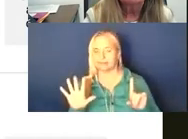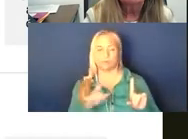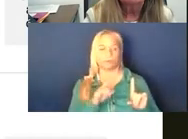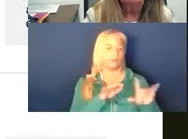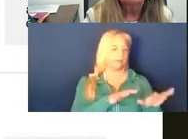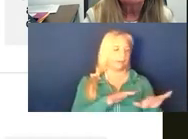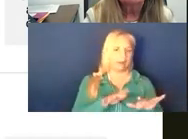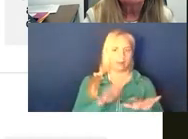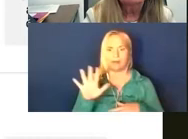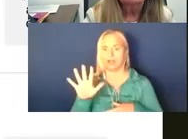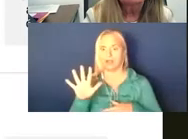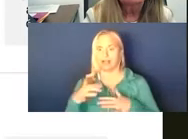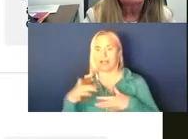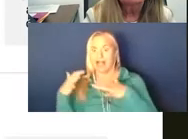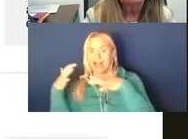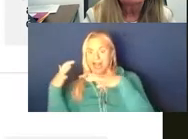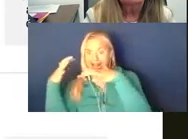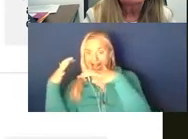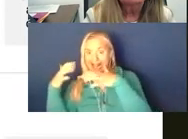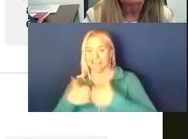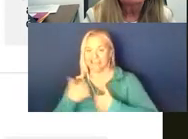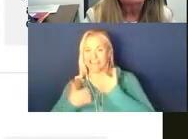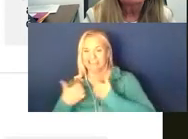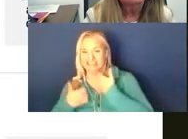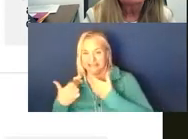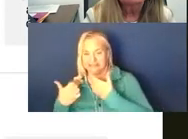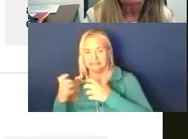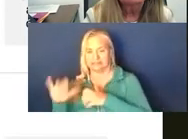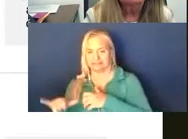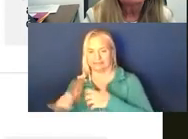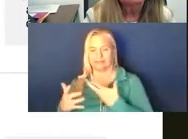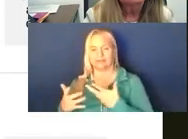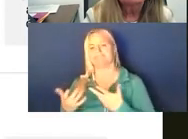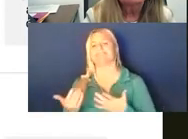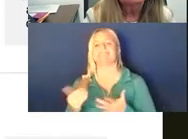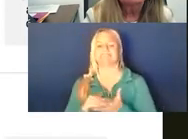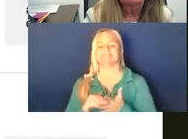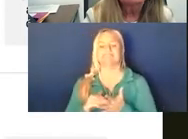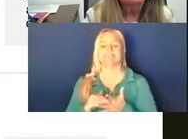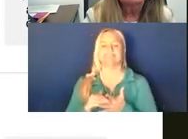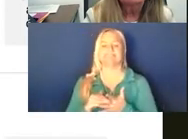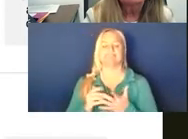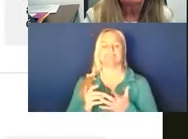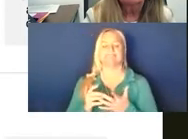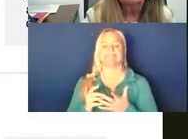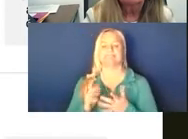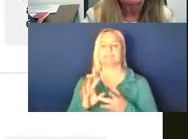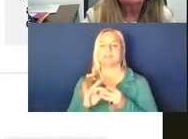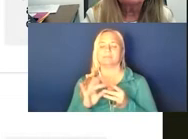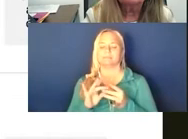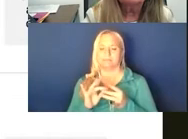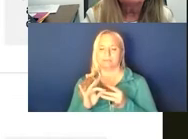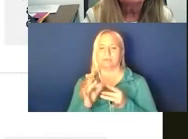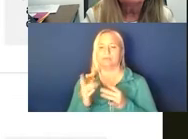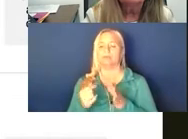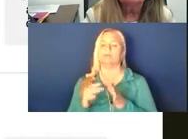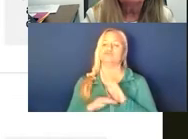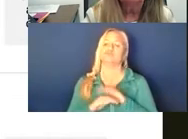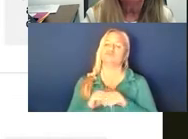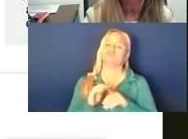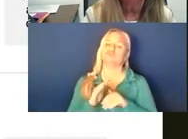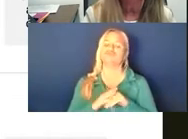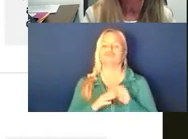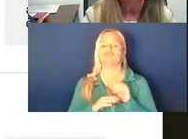and 5 being extremely aggressive or agitated. As I stated before, we wanted to make the space cozy.